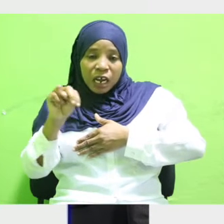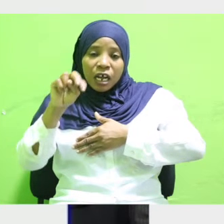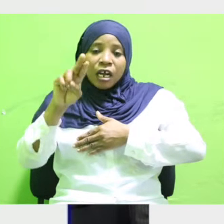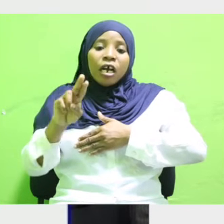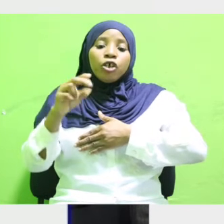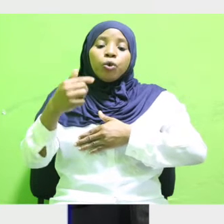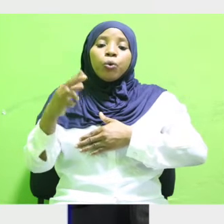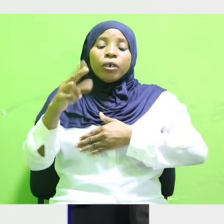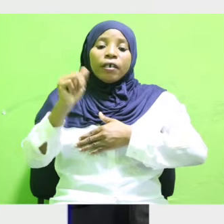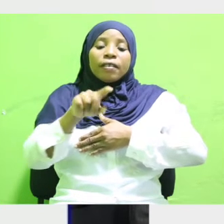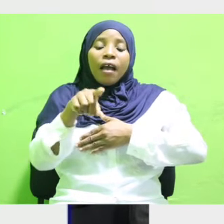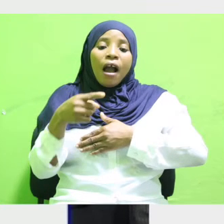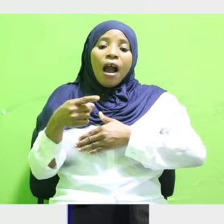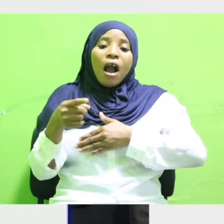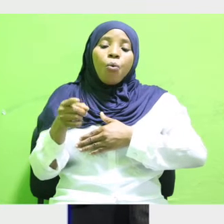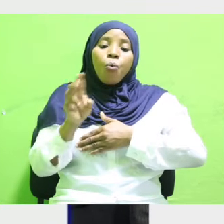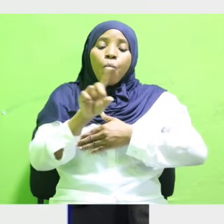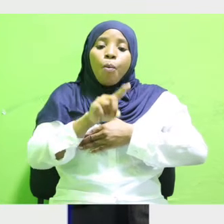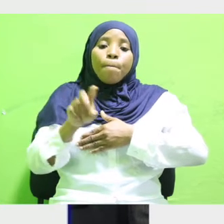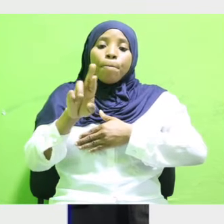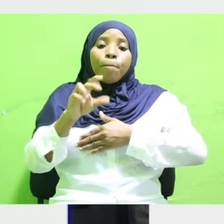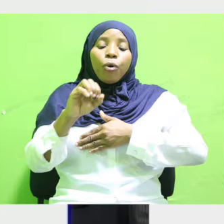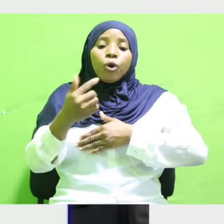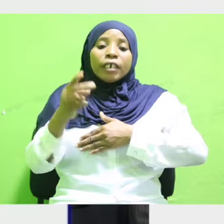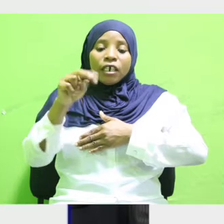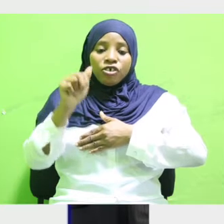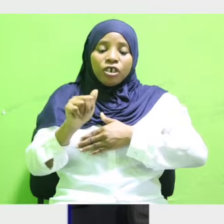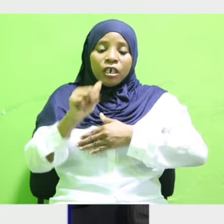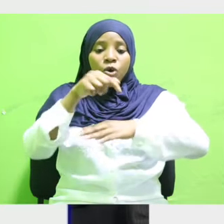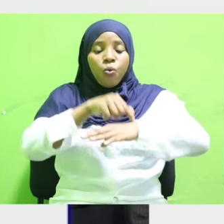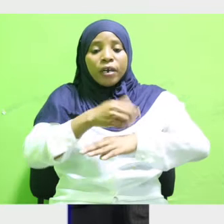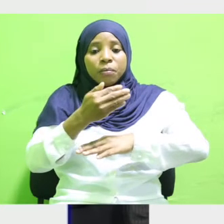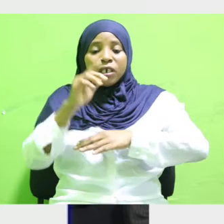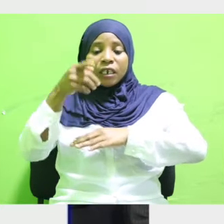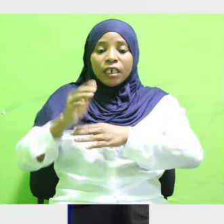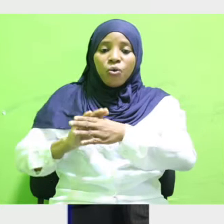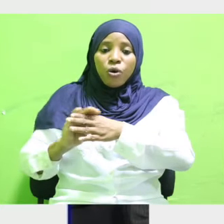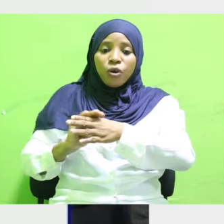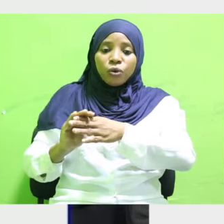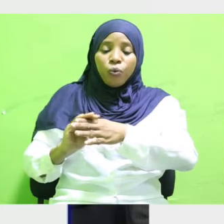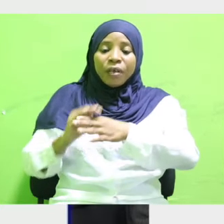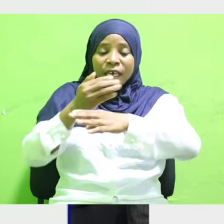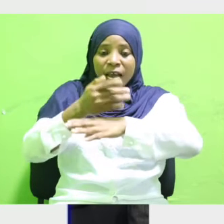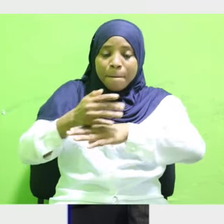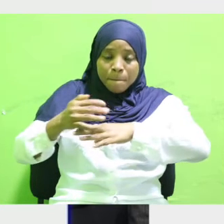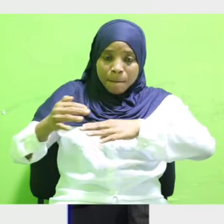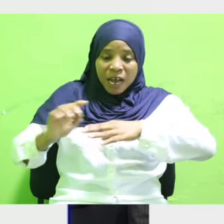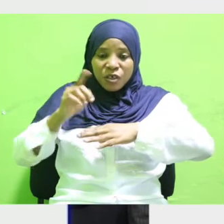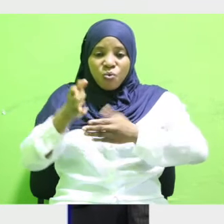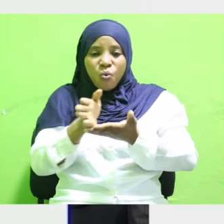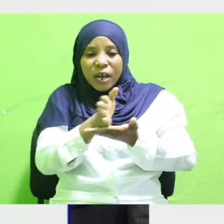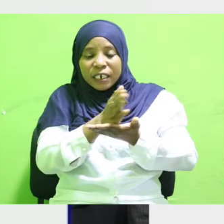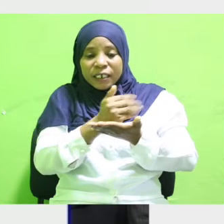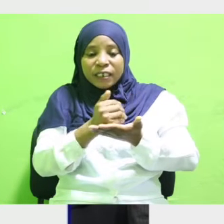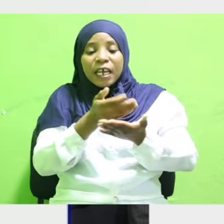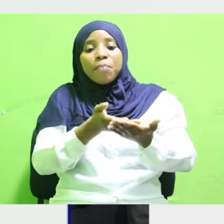gain protection. That is, some of them use water as a source of nutrients and